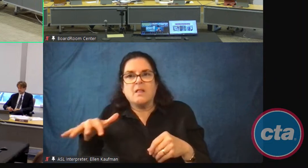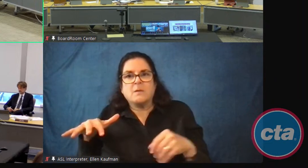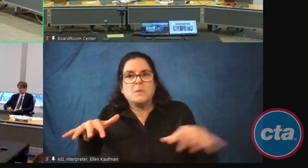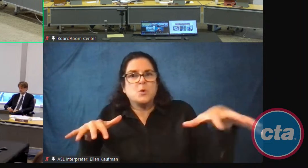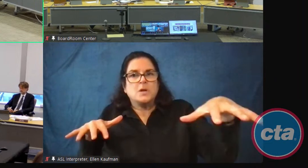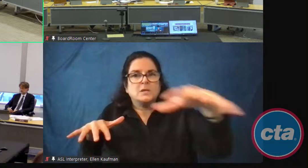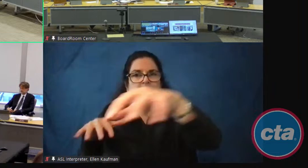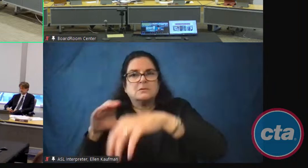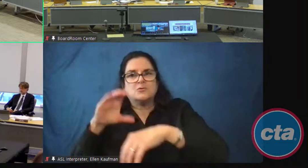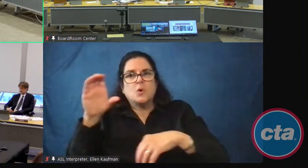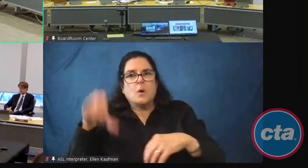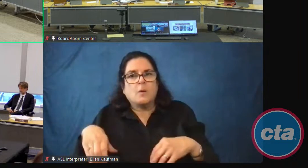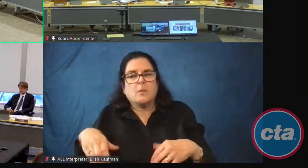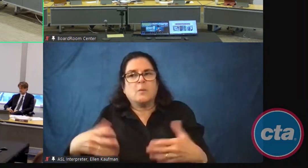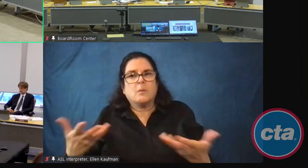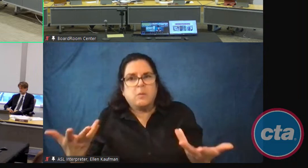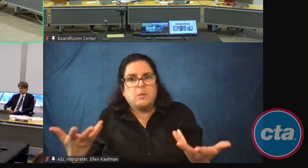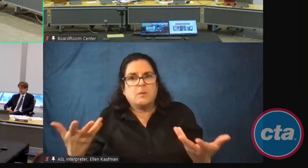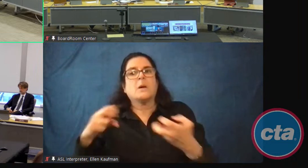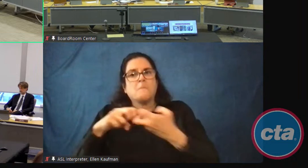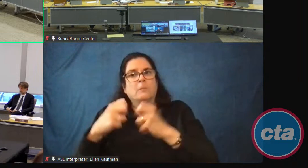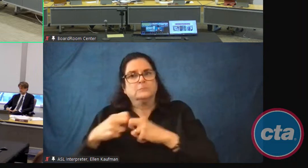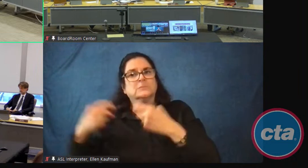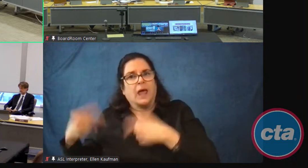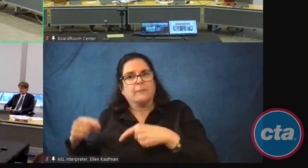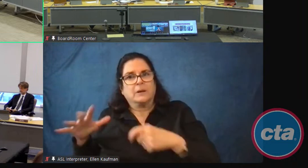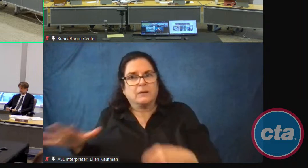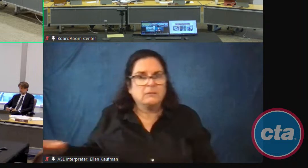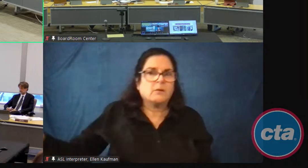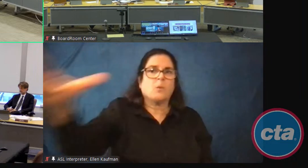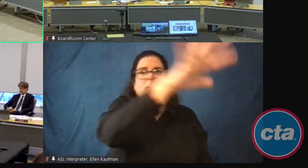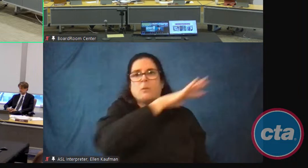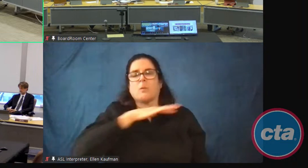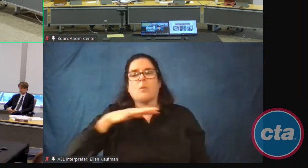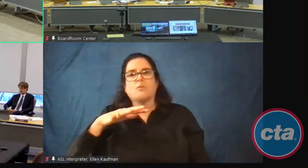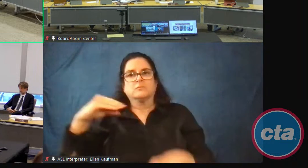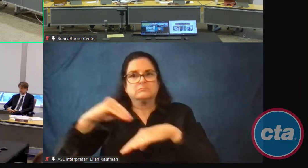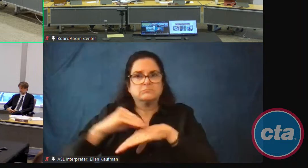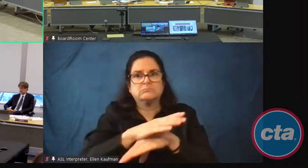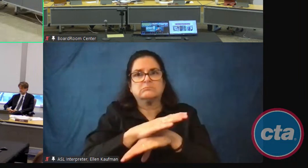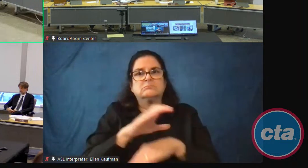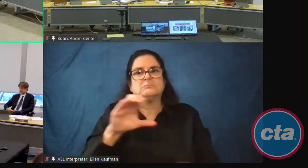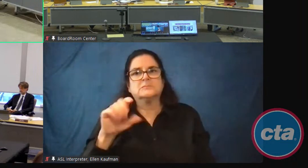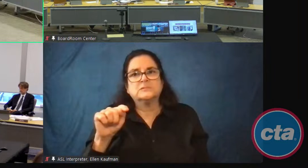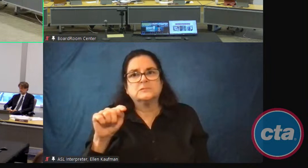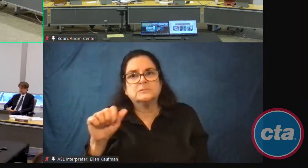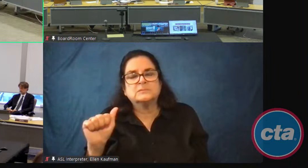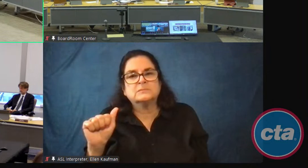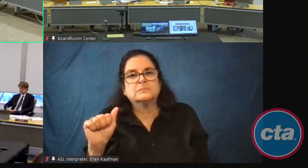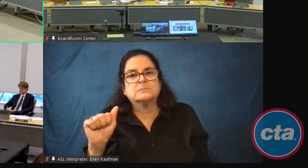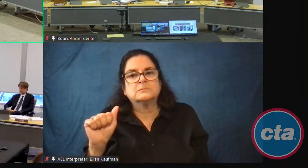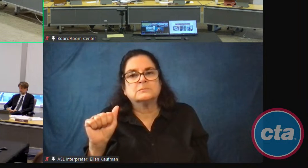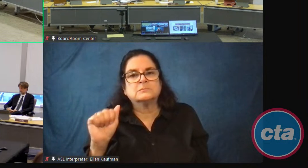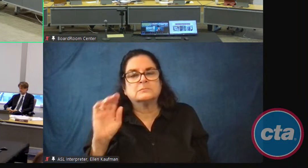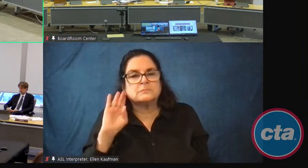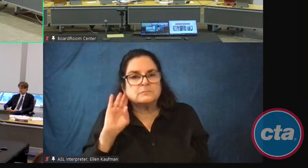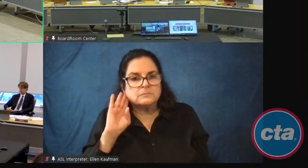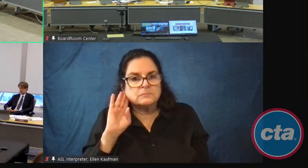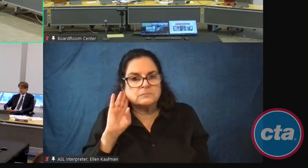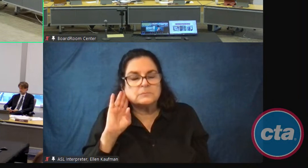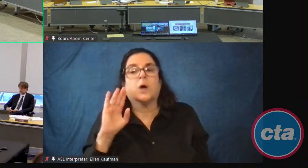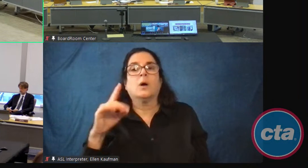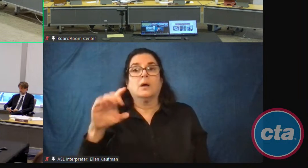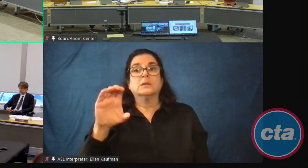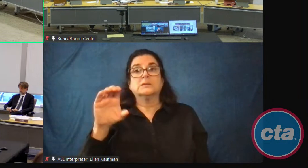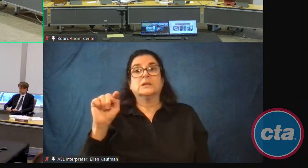CTA. Many of you heard me say on many an occasion that CTA is a reflection of the communities that we serve. It